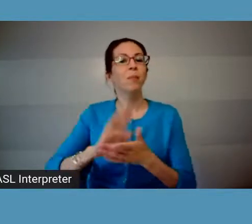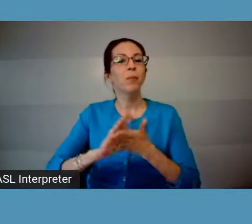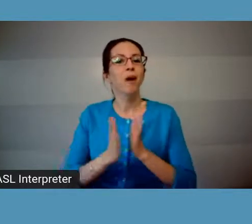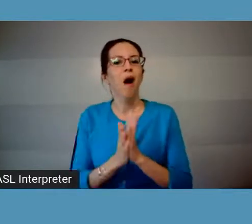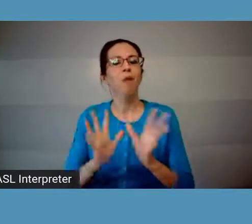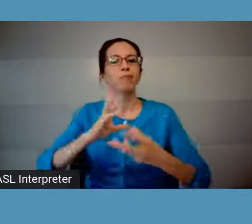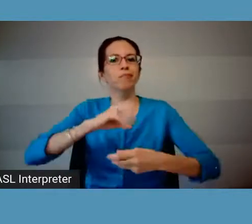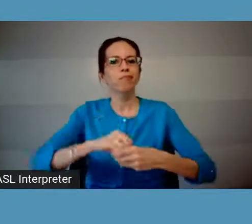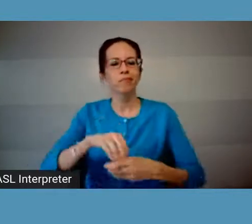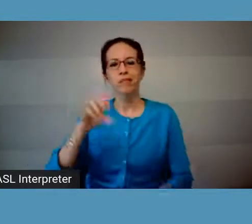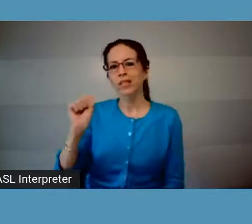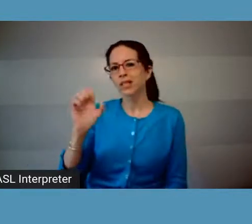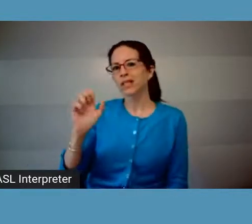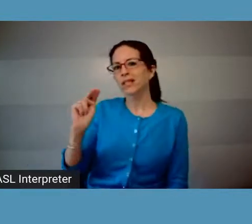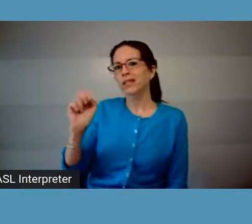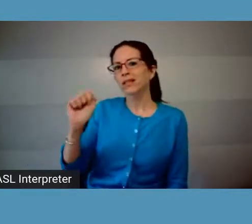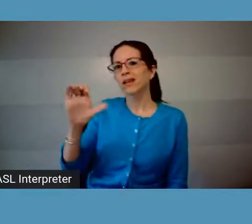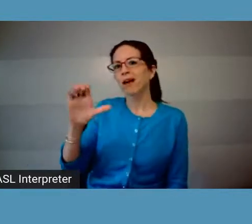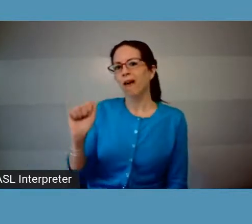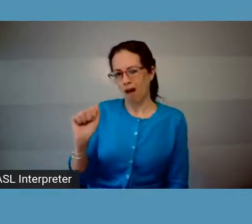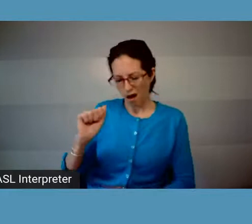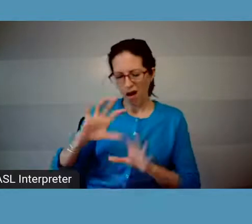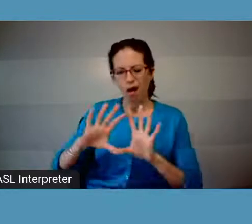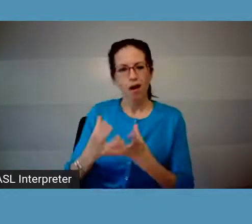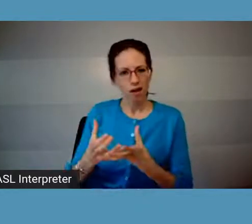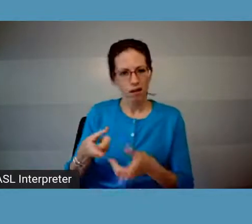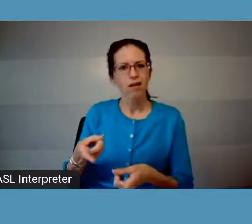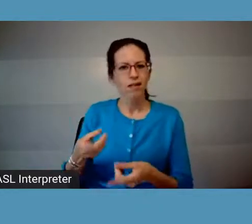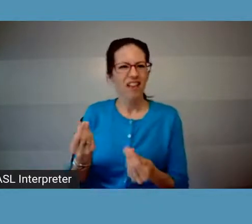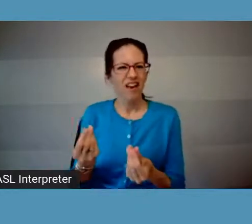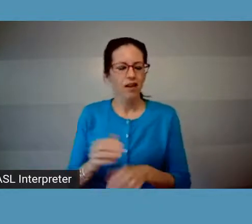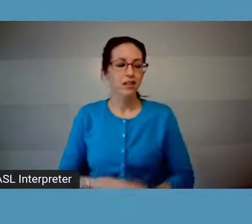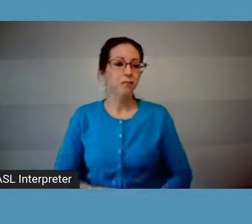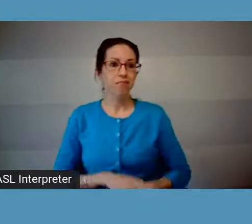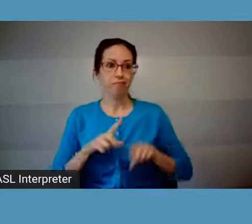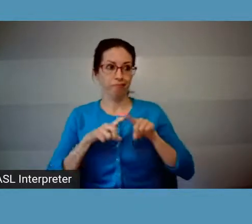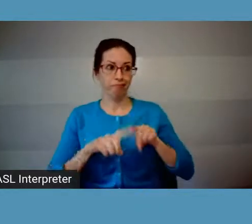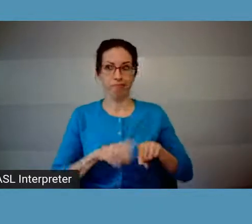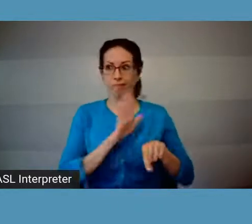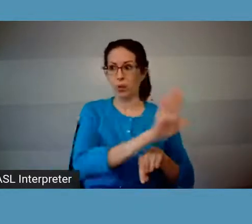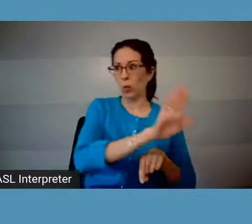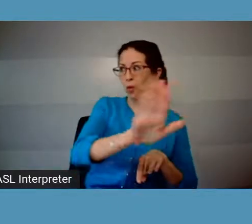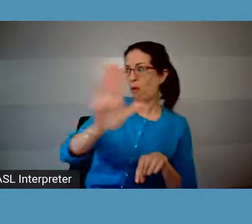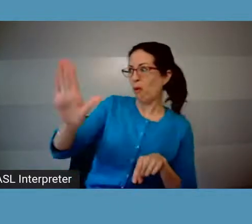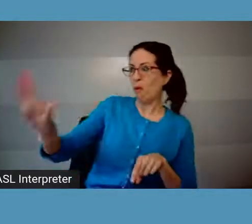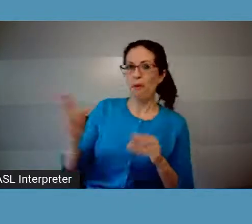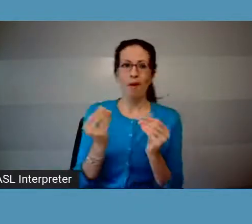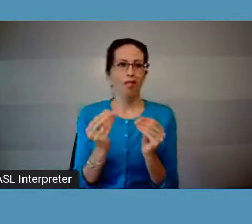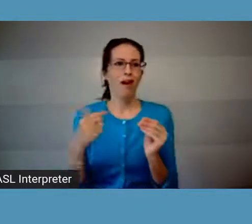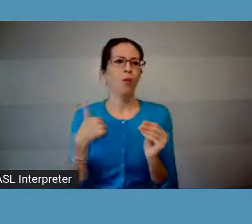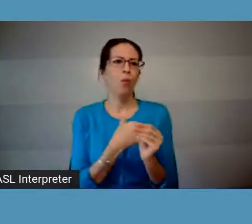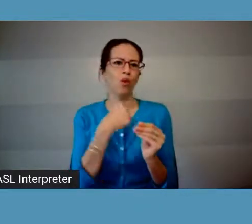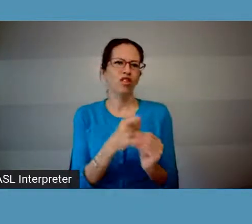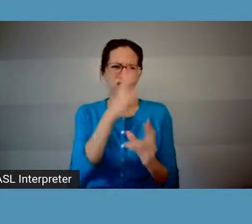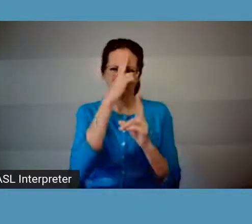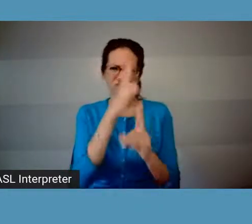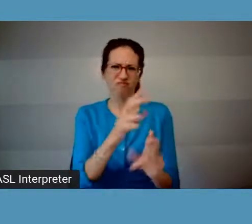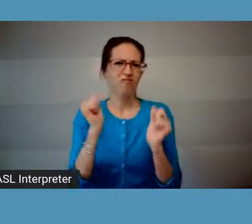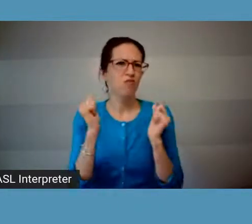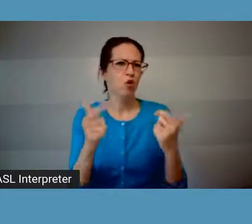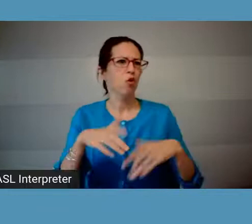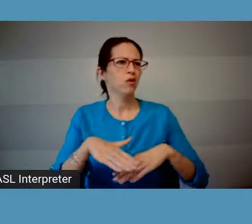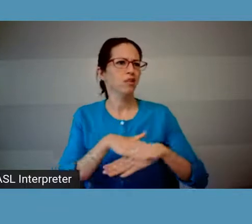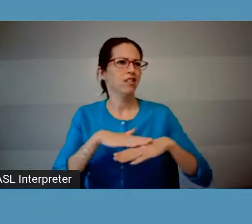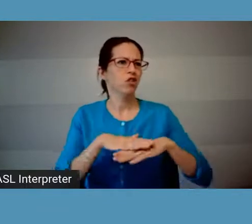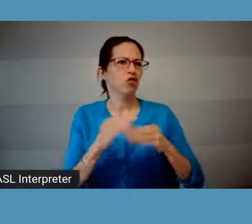the Greater Haudenosaunee Confederacy. Wherever each of us are located, let us acknowledge all Indigenous nations as living communities,